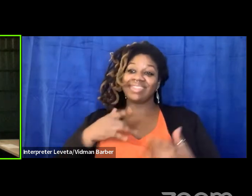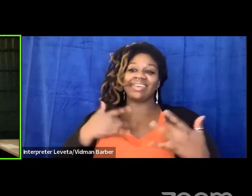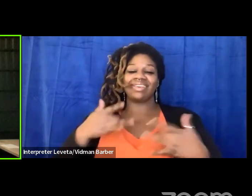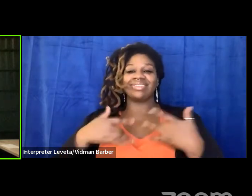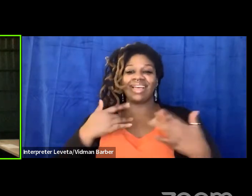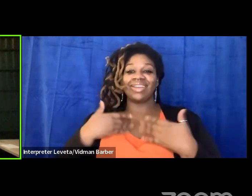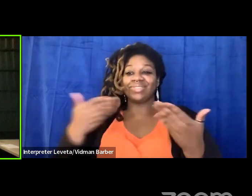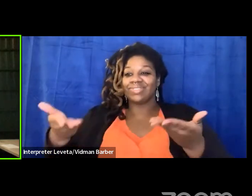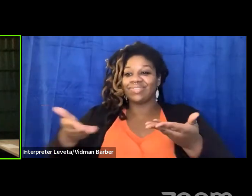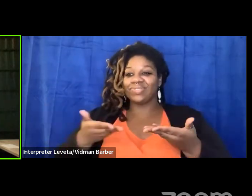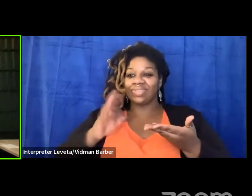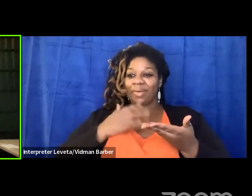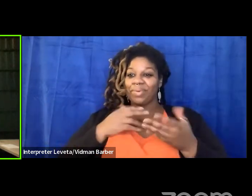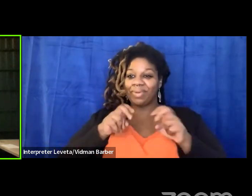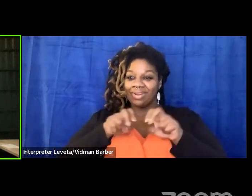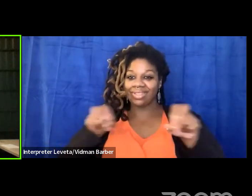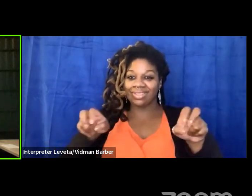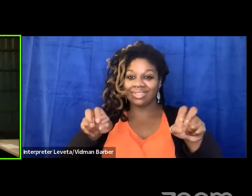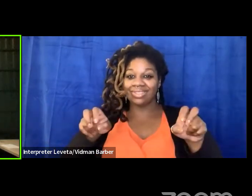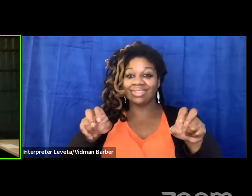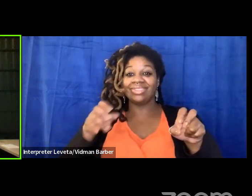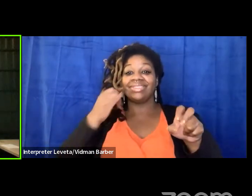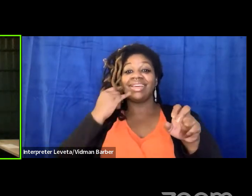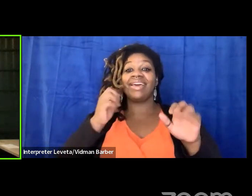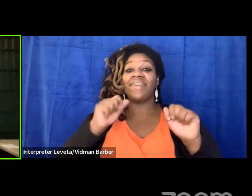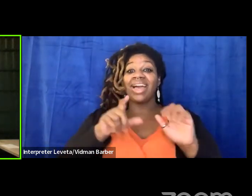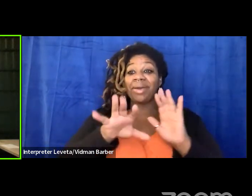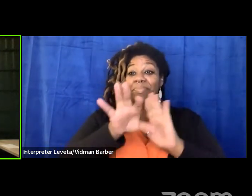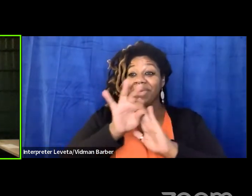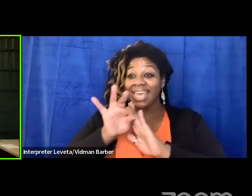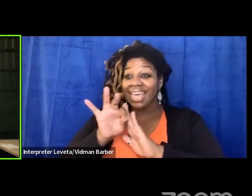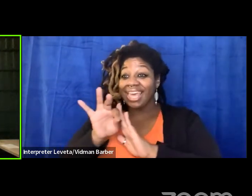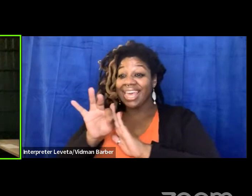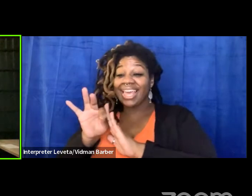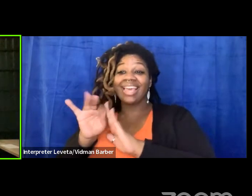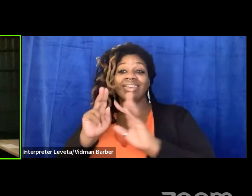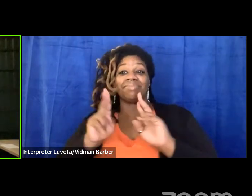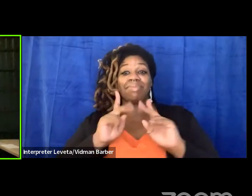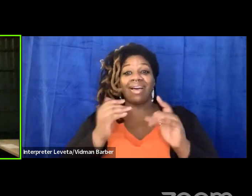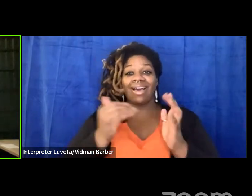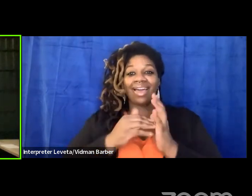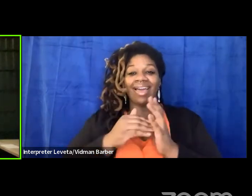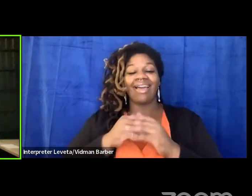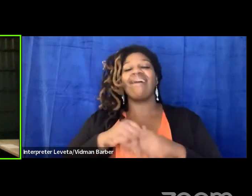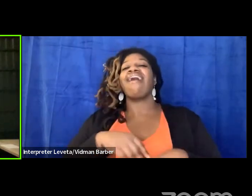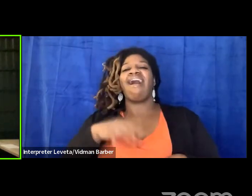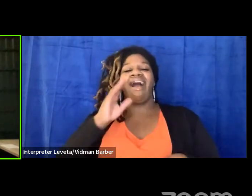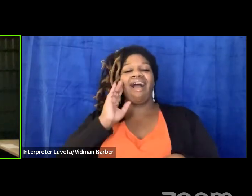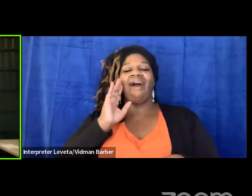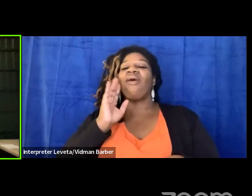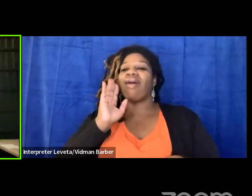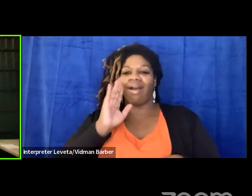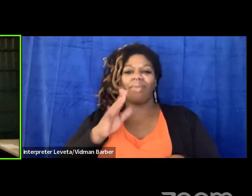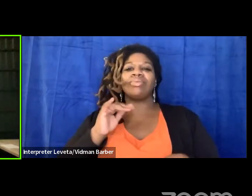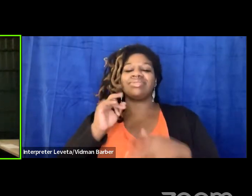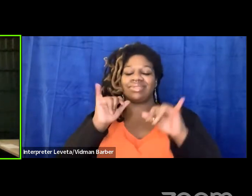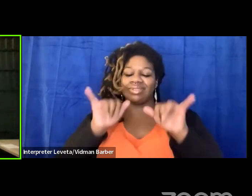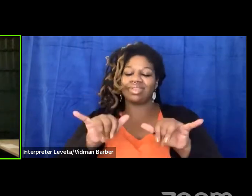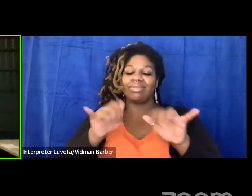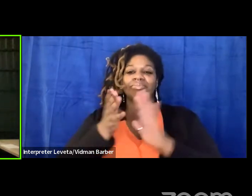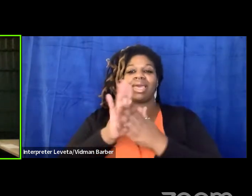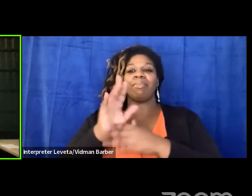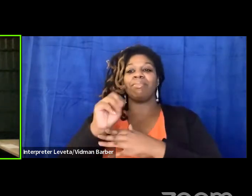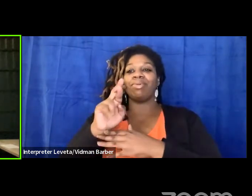introduce them. And if I could choose again, I would become a marine biologist myself.